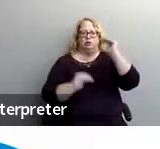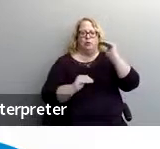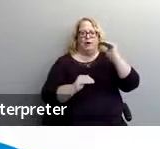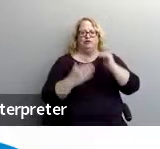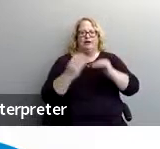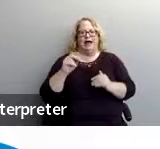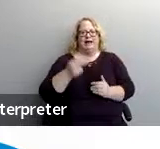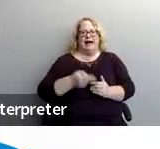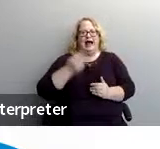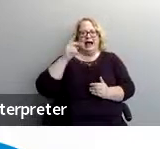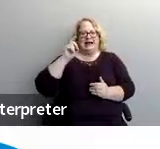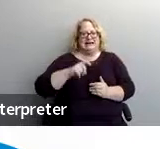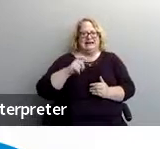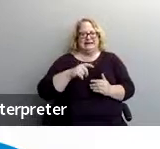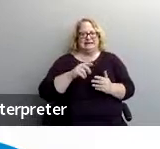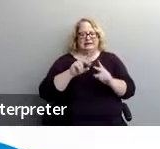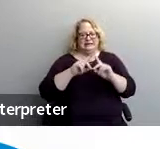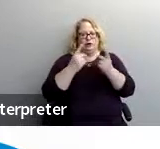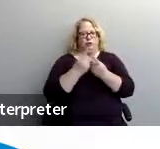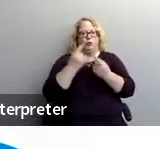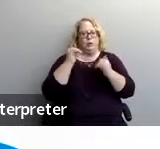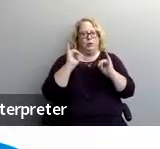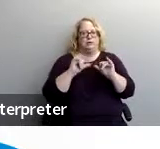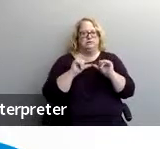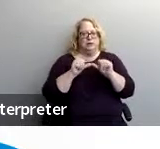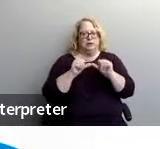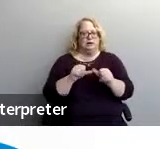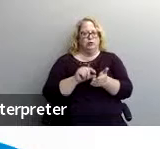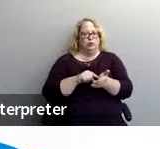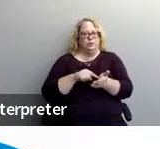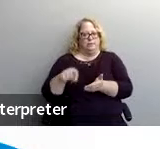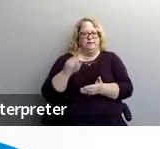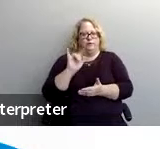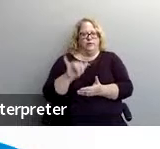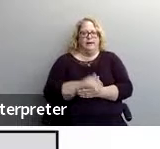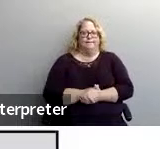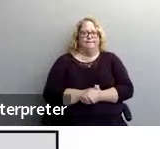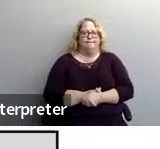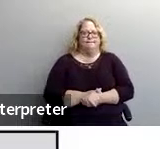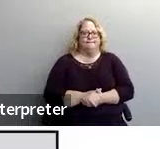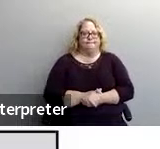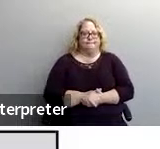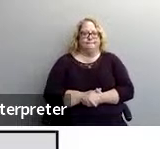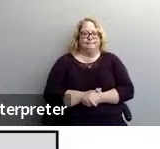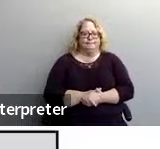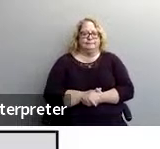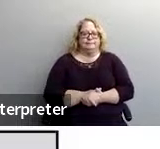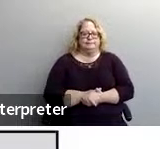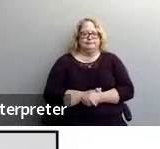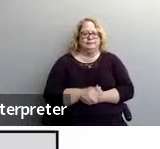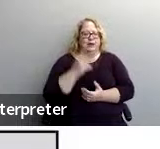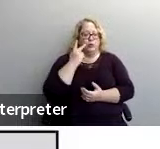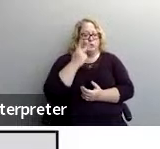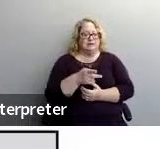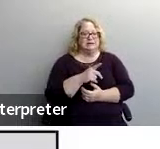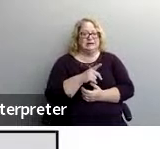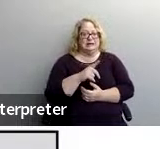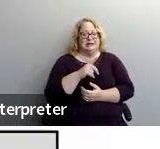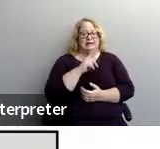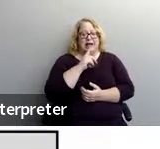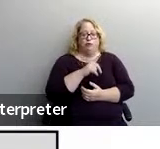and high needs districts will continue to fund both those initiatives as well. Next slide, please. And so as you see, the